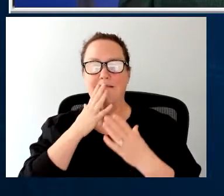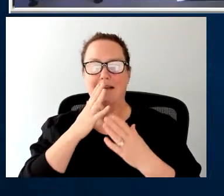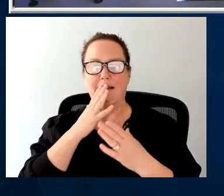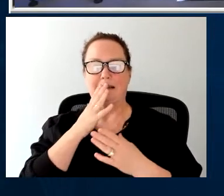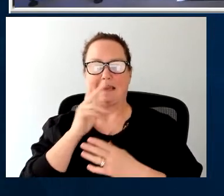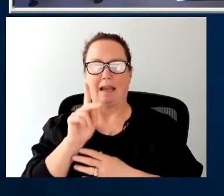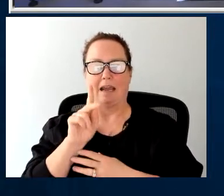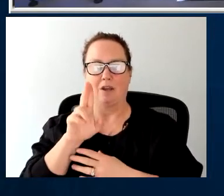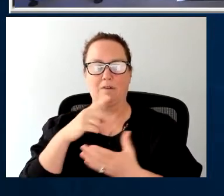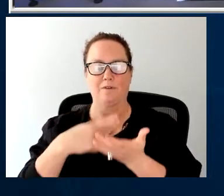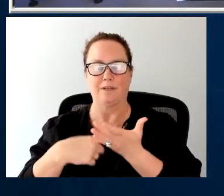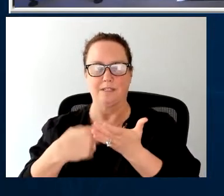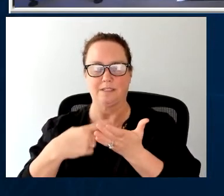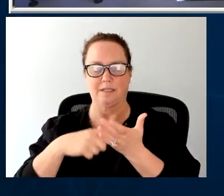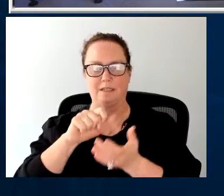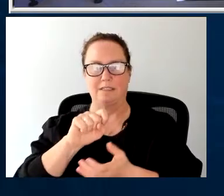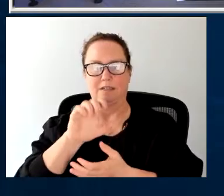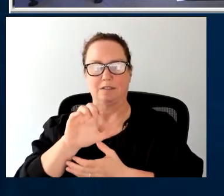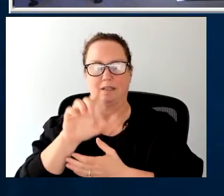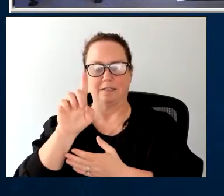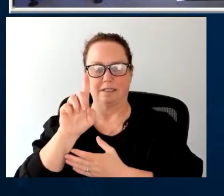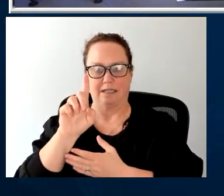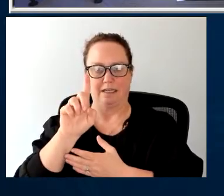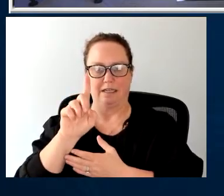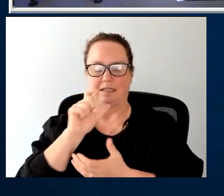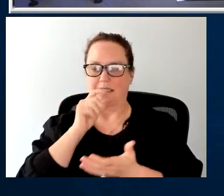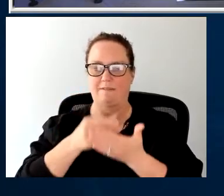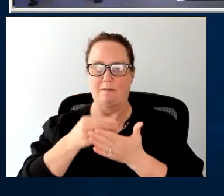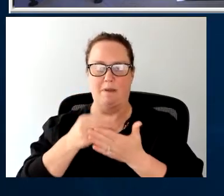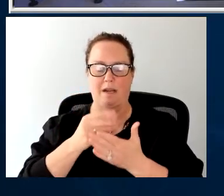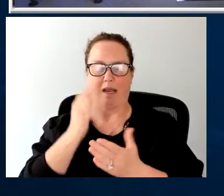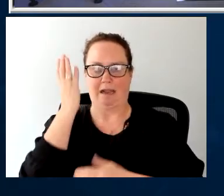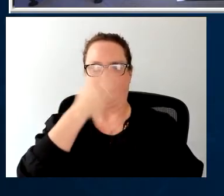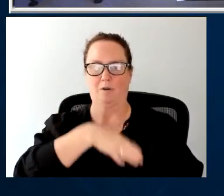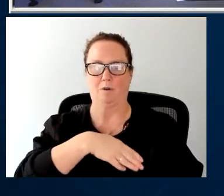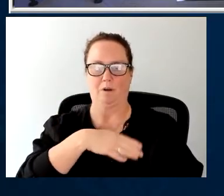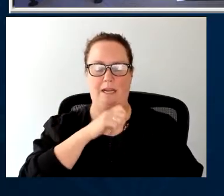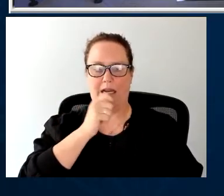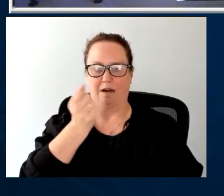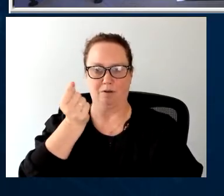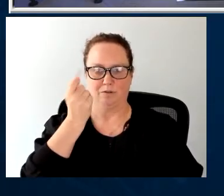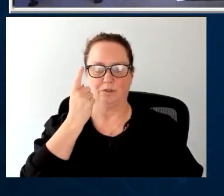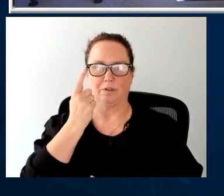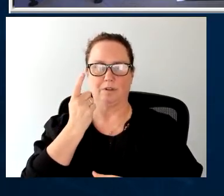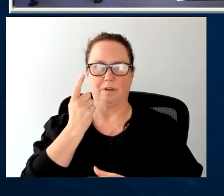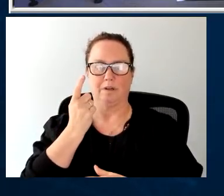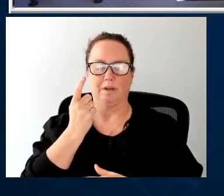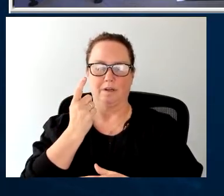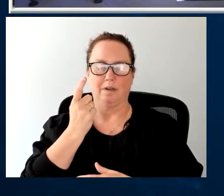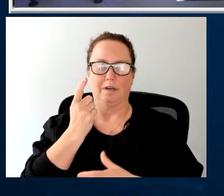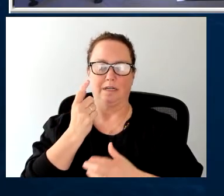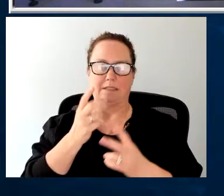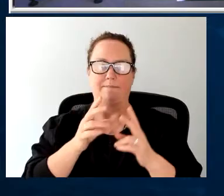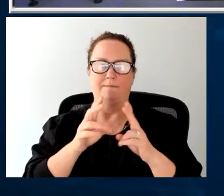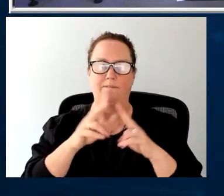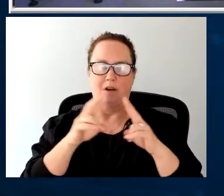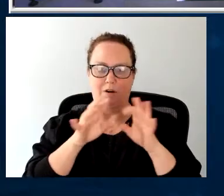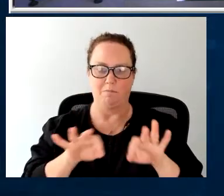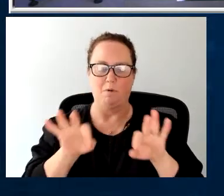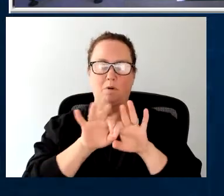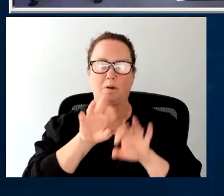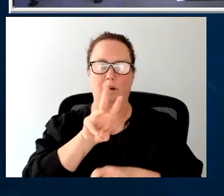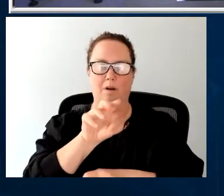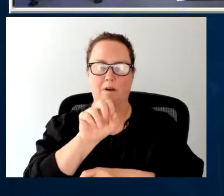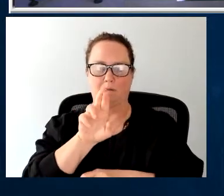this discussion. Sickle cell disease is underfunded, overlooked, and wholly misunderstood. It is incredibly important that our warriors